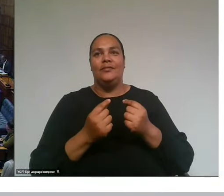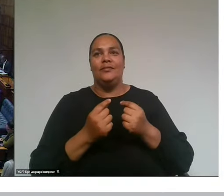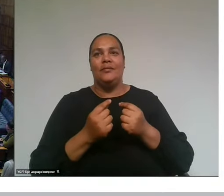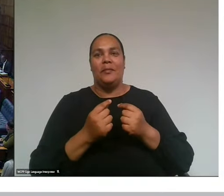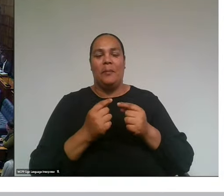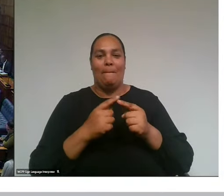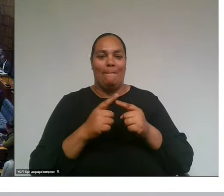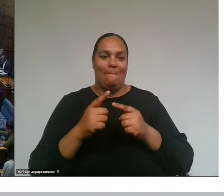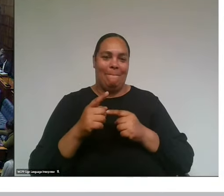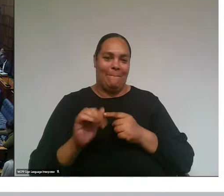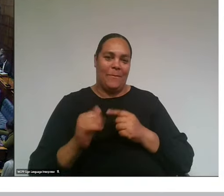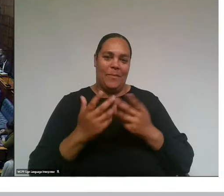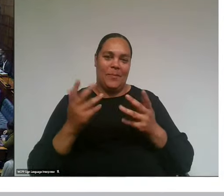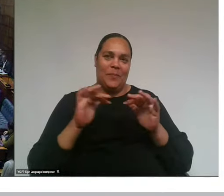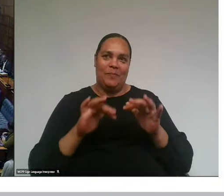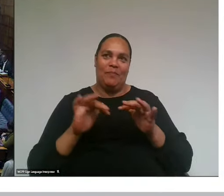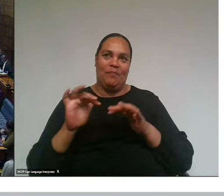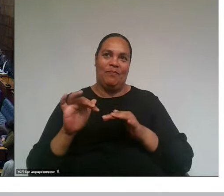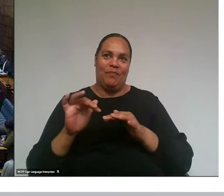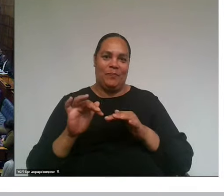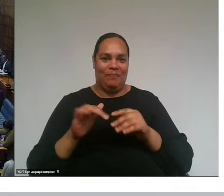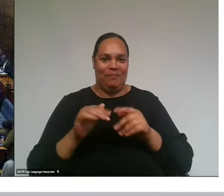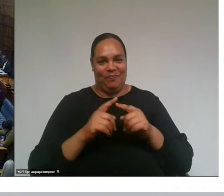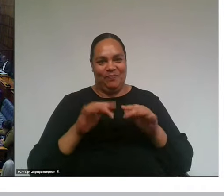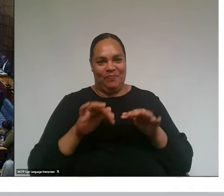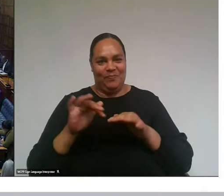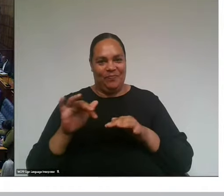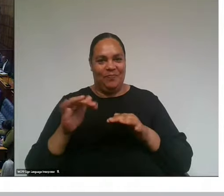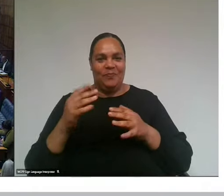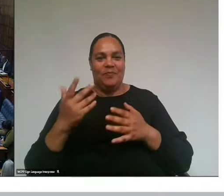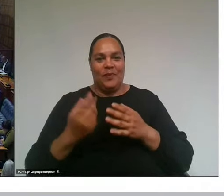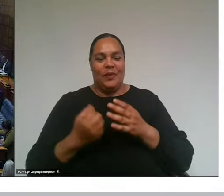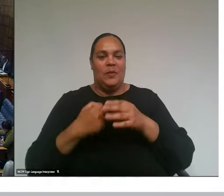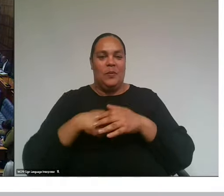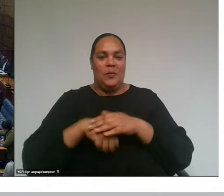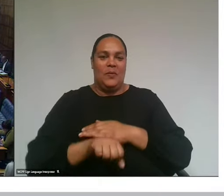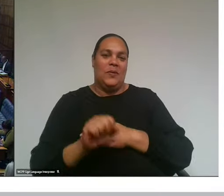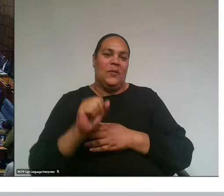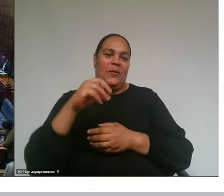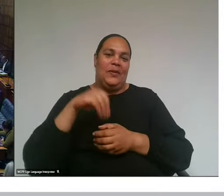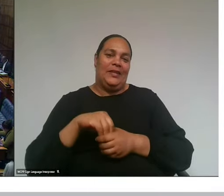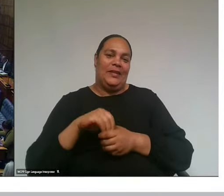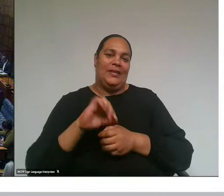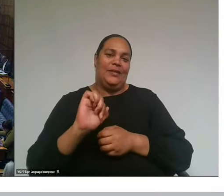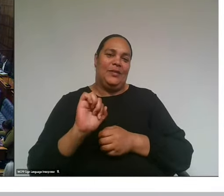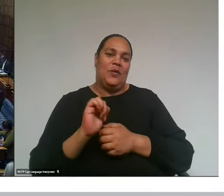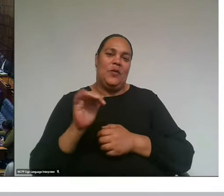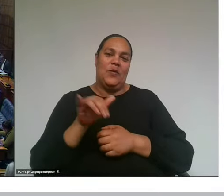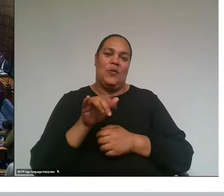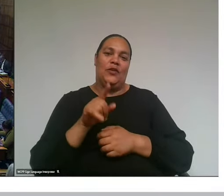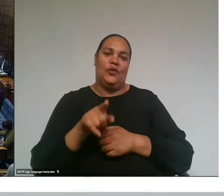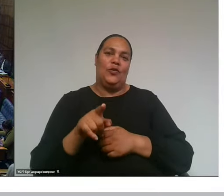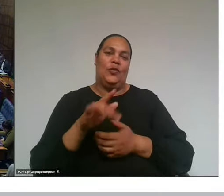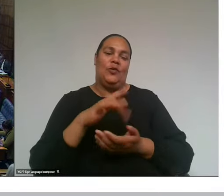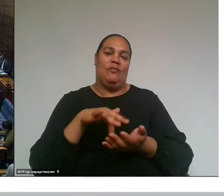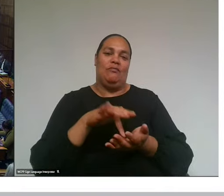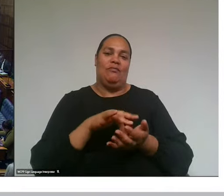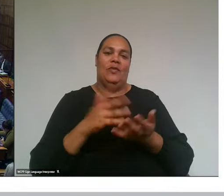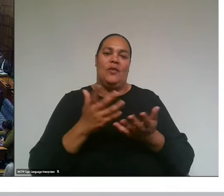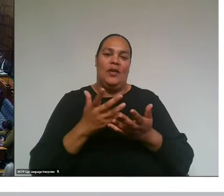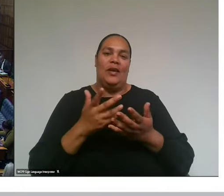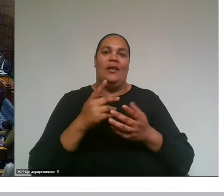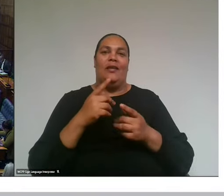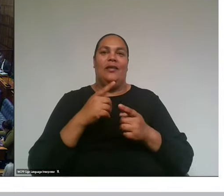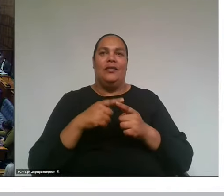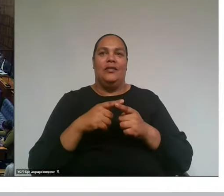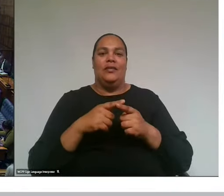located where people are residing where people are born um at which are circumstances that um